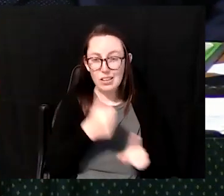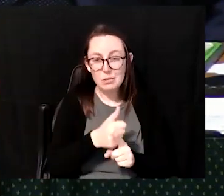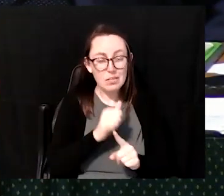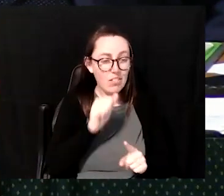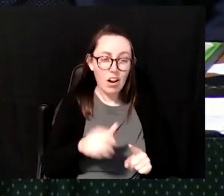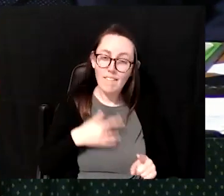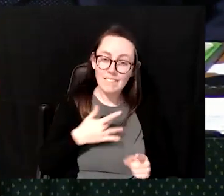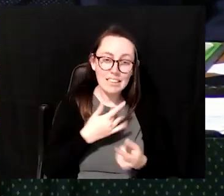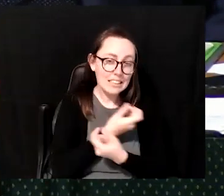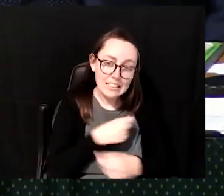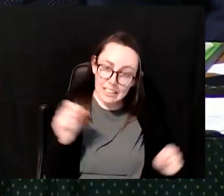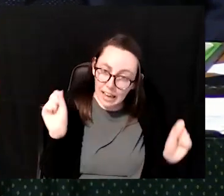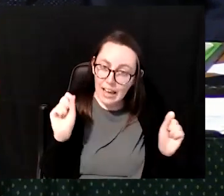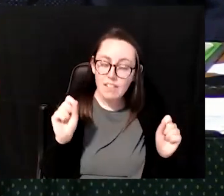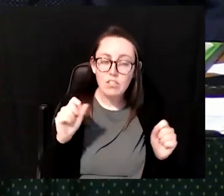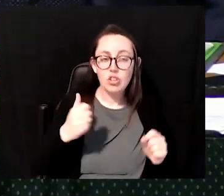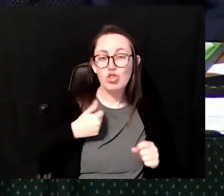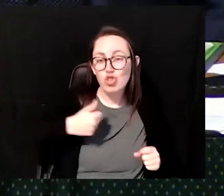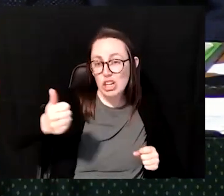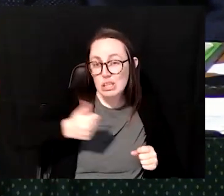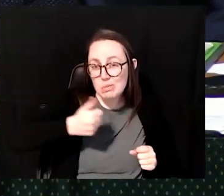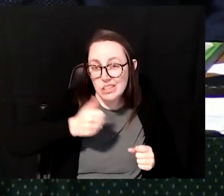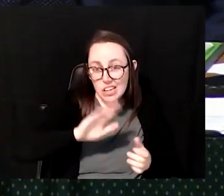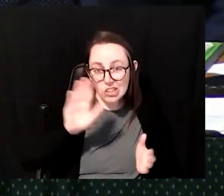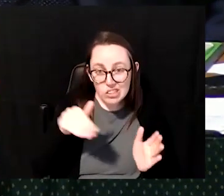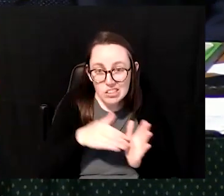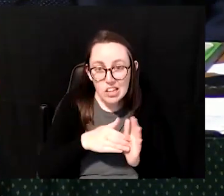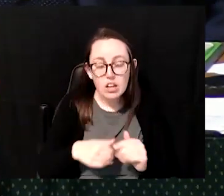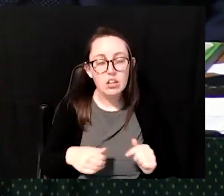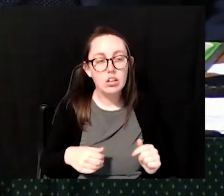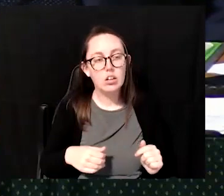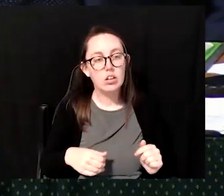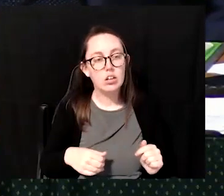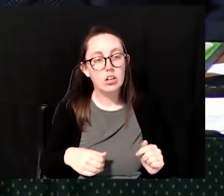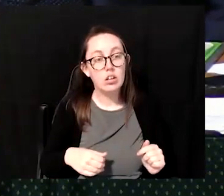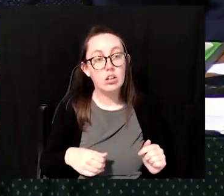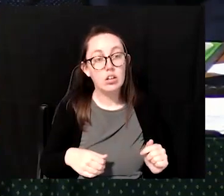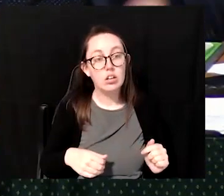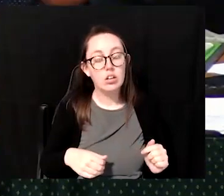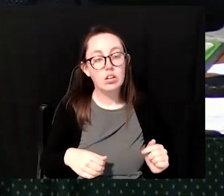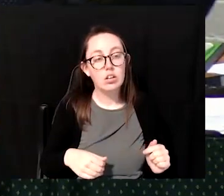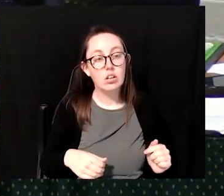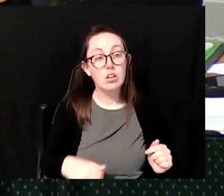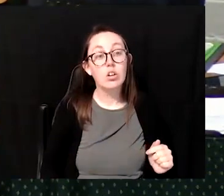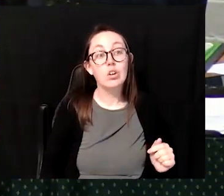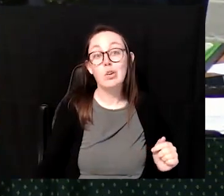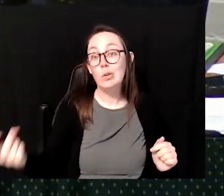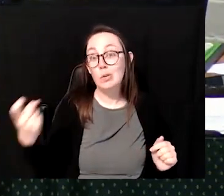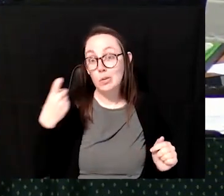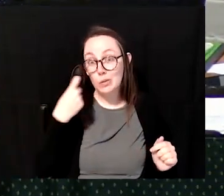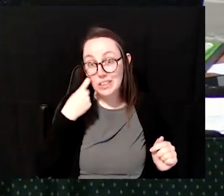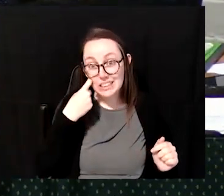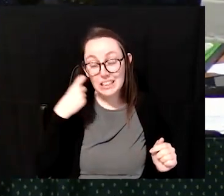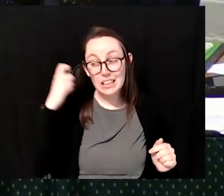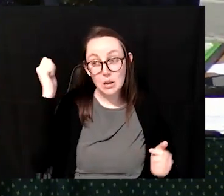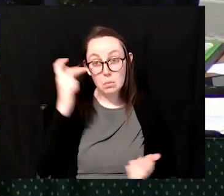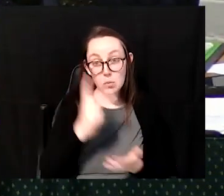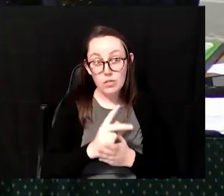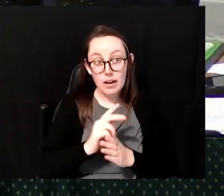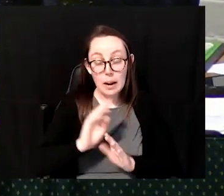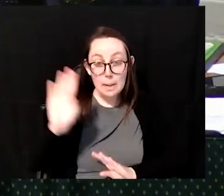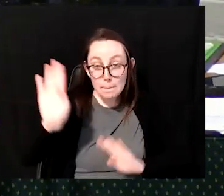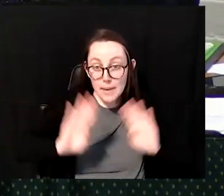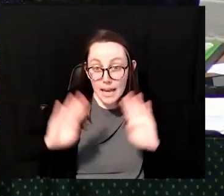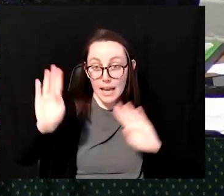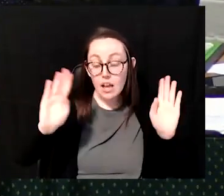and we just approved a seventy thousand dollar bid to replace cameras in the transportation center to